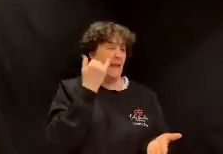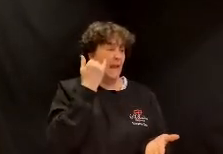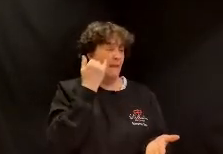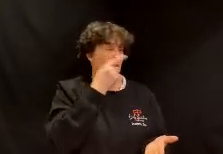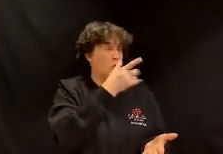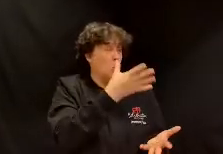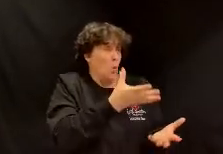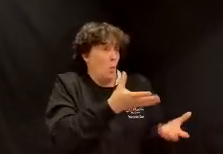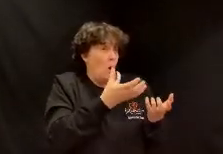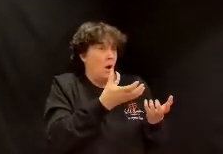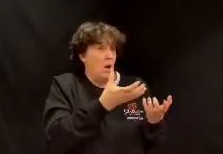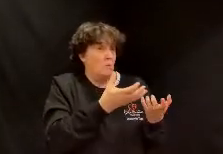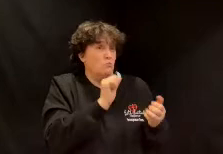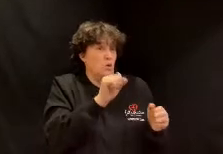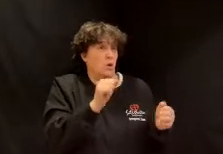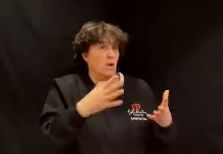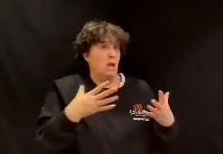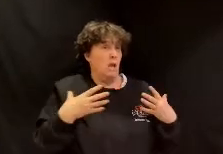you're willing, you can what?